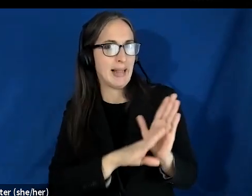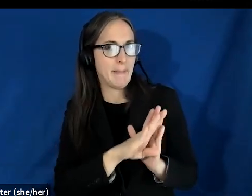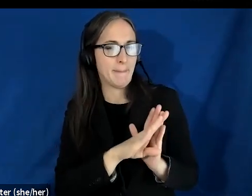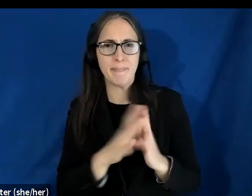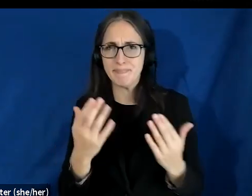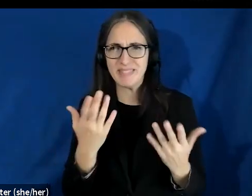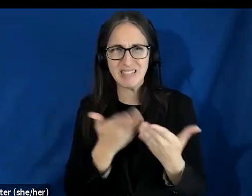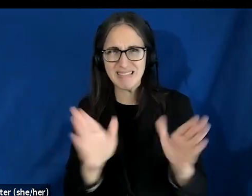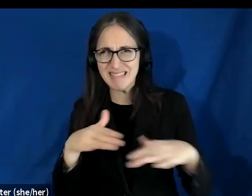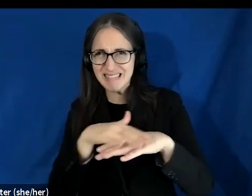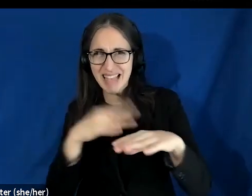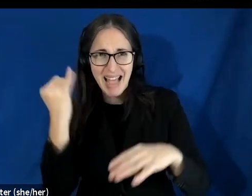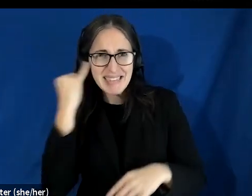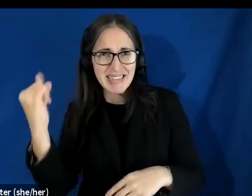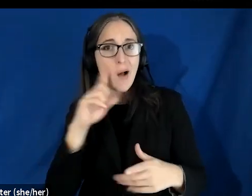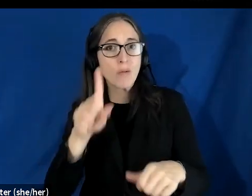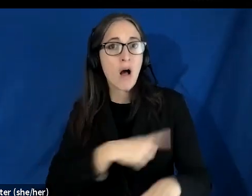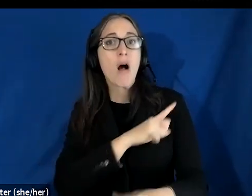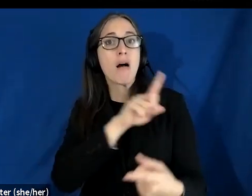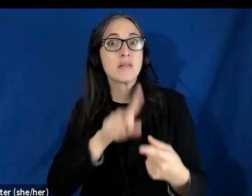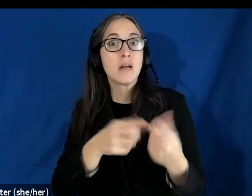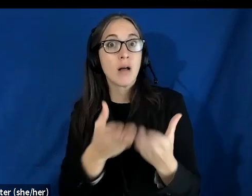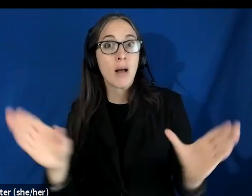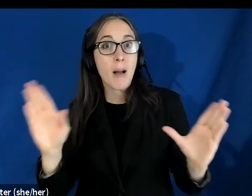long it will take to become available to the public?